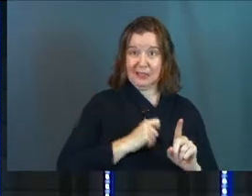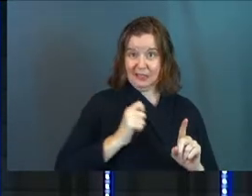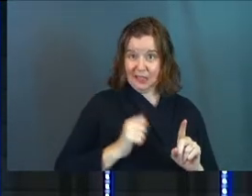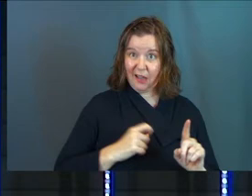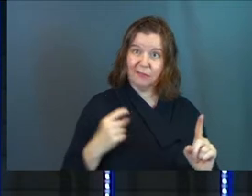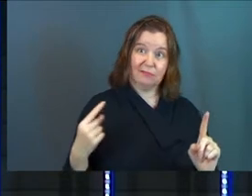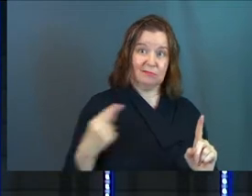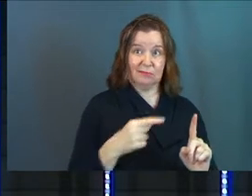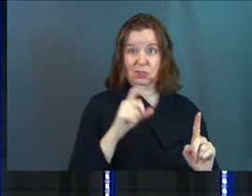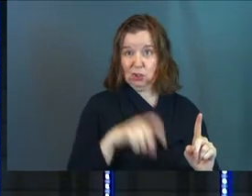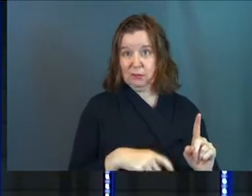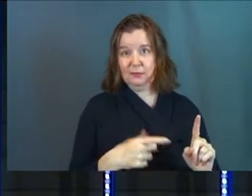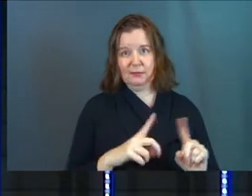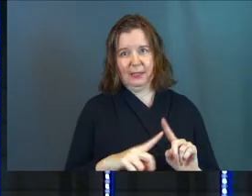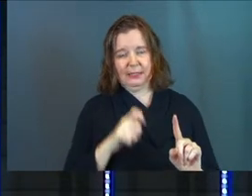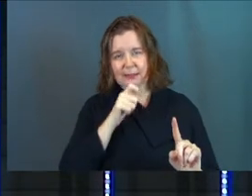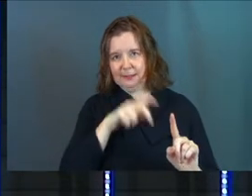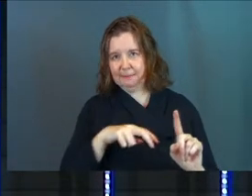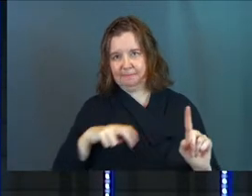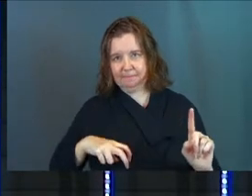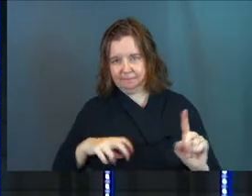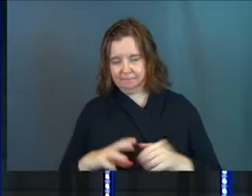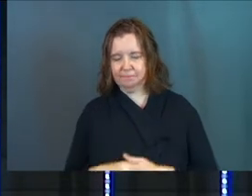Philistine himself.